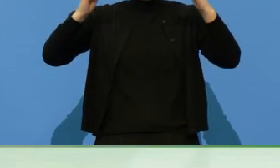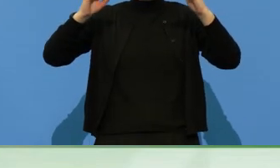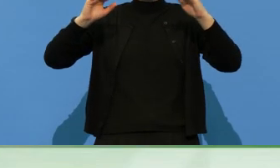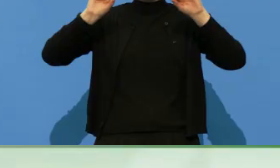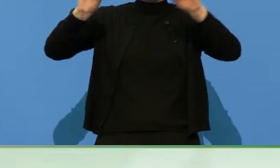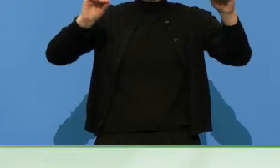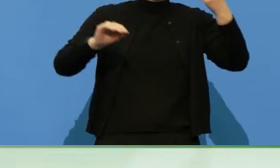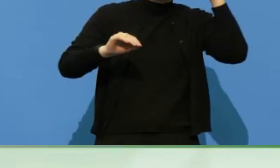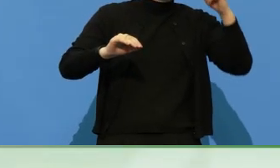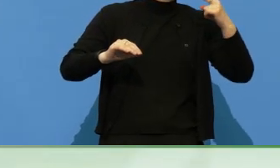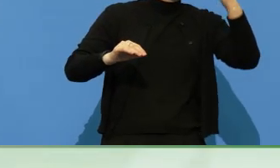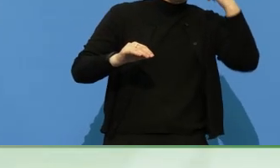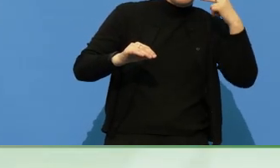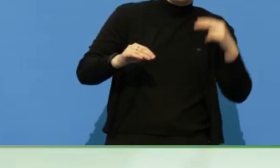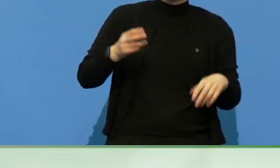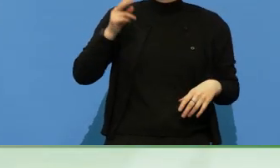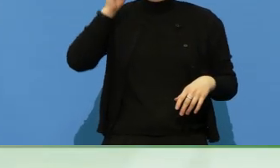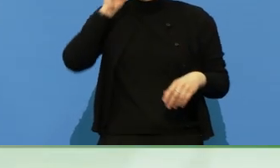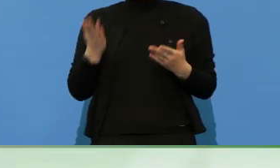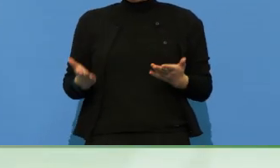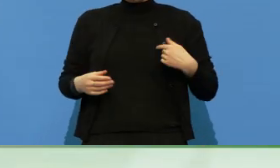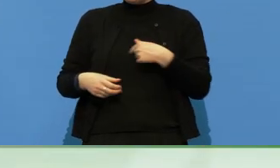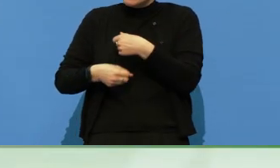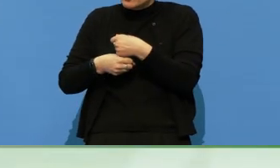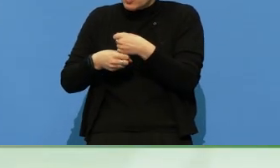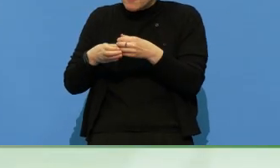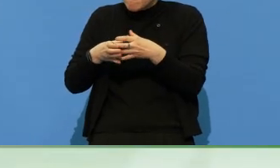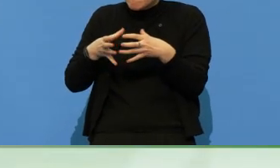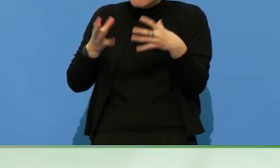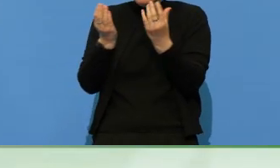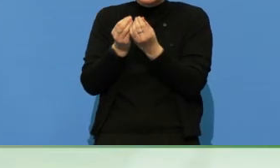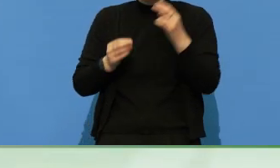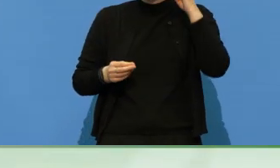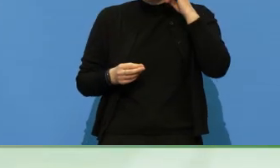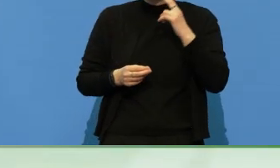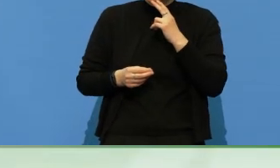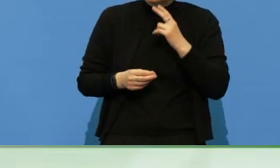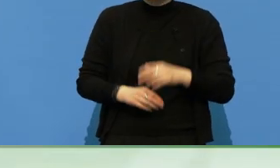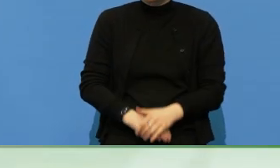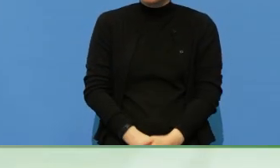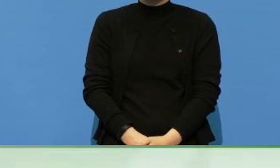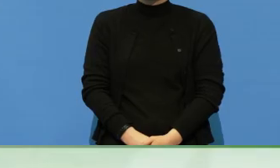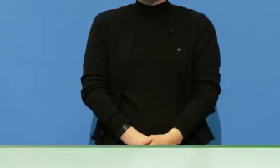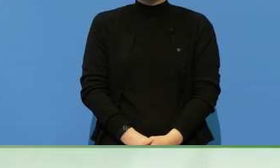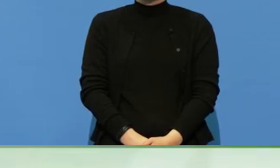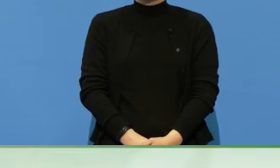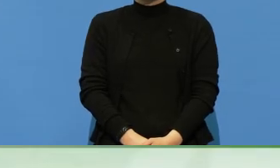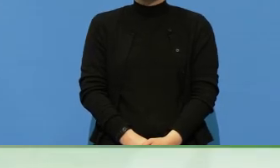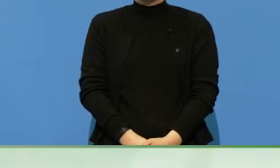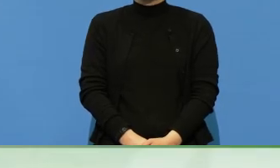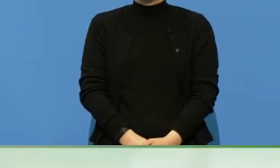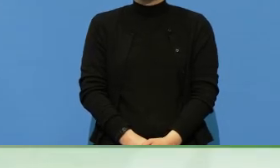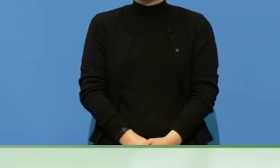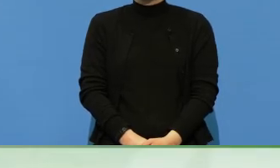we are developing for deaf people now, very soon with other institutions in France, and we are building our Center